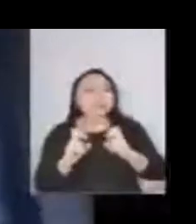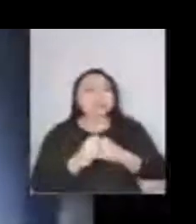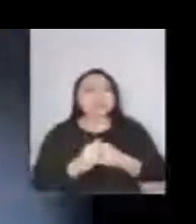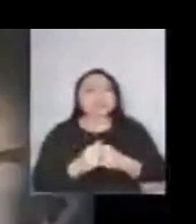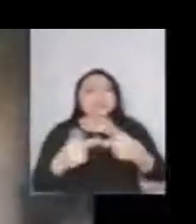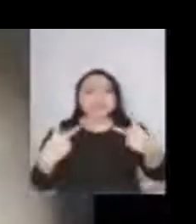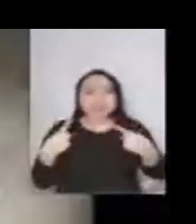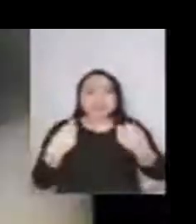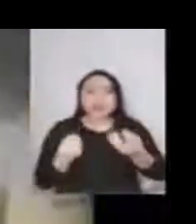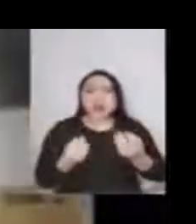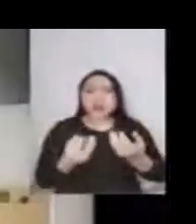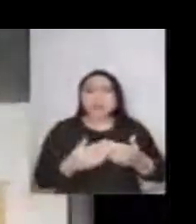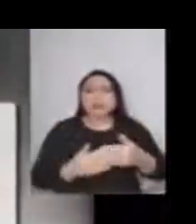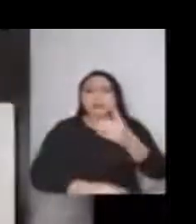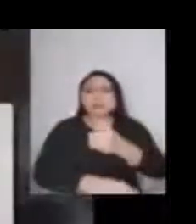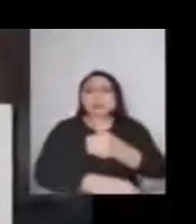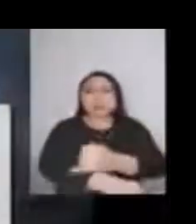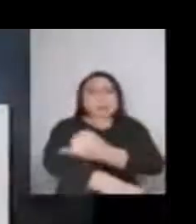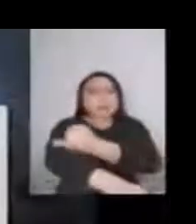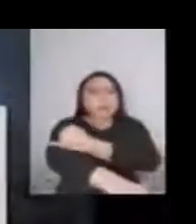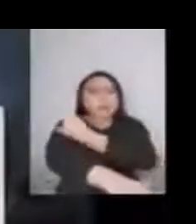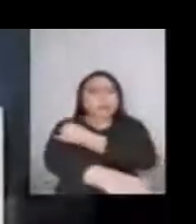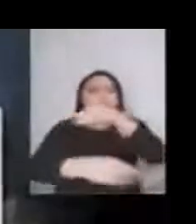with 9,485 cases